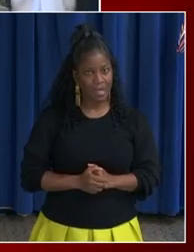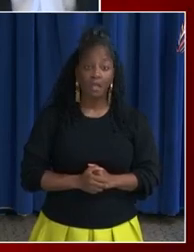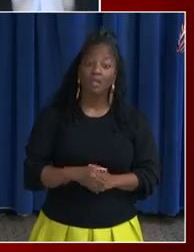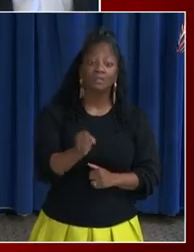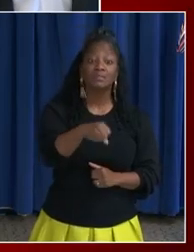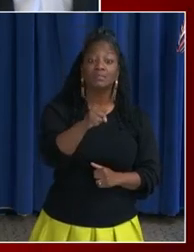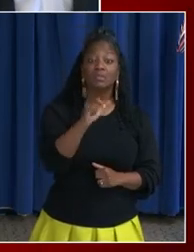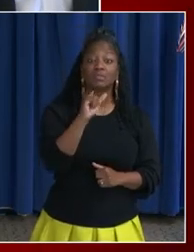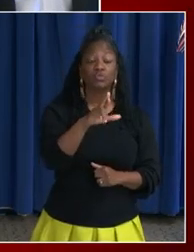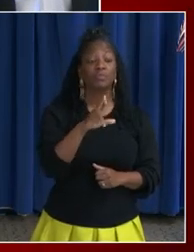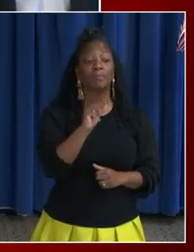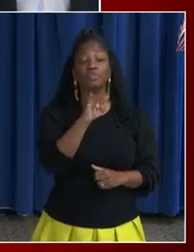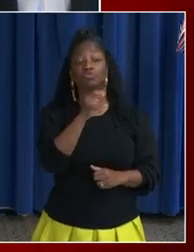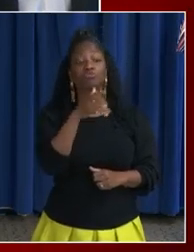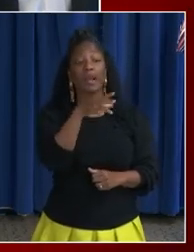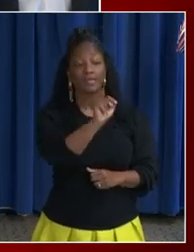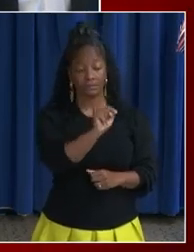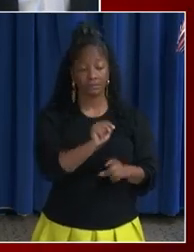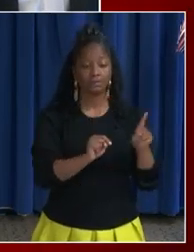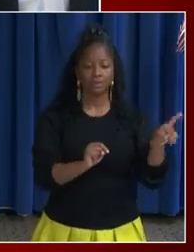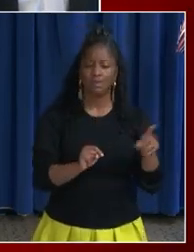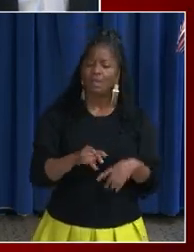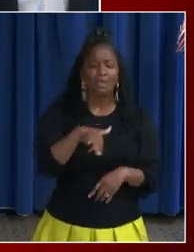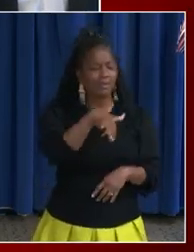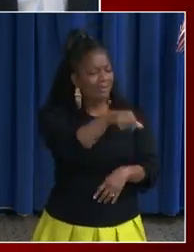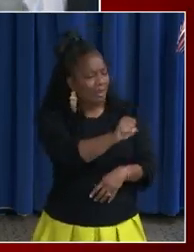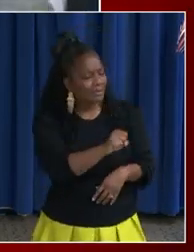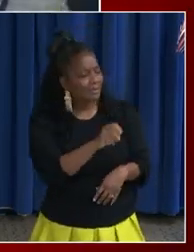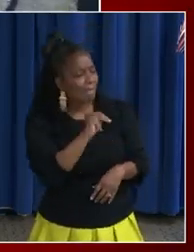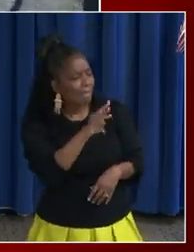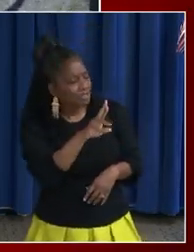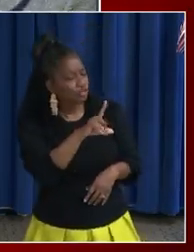Yes, sir, Mr. Wright. Yes, to Mr. Lee,